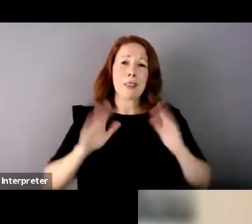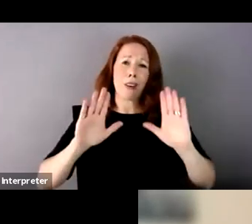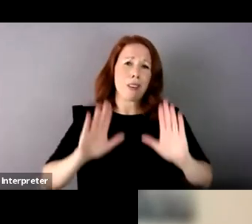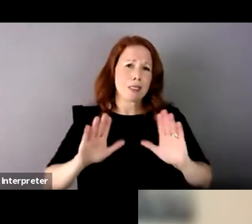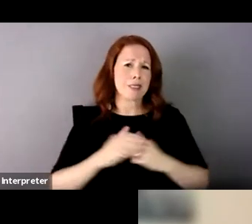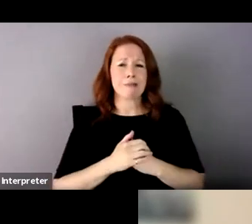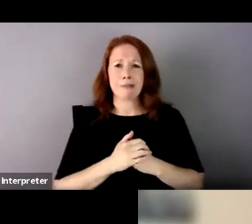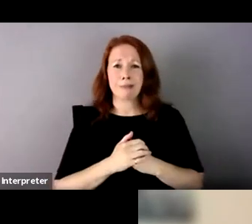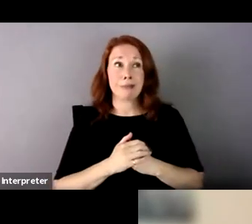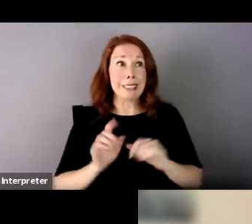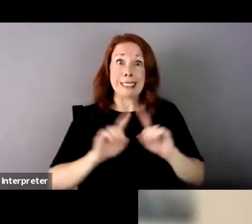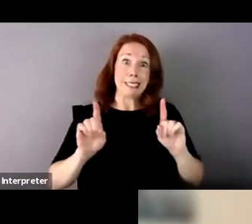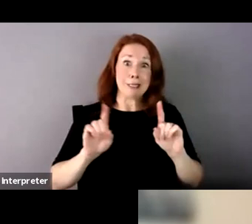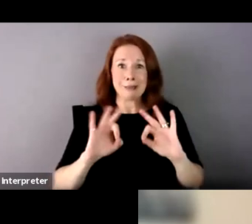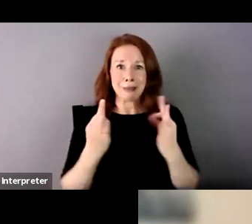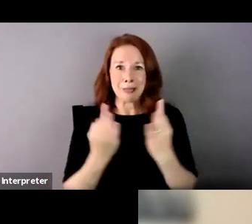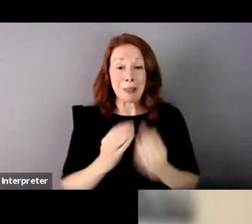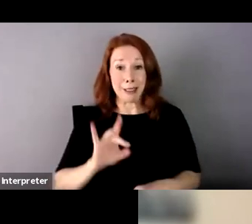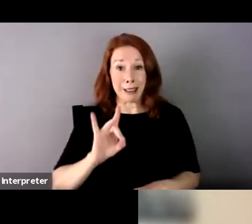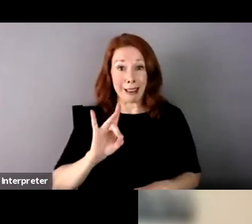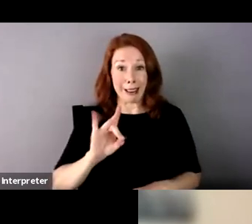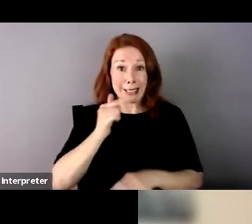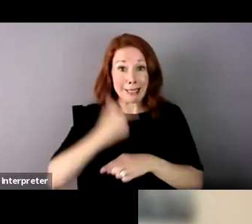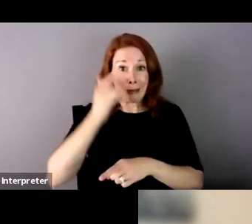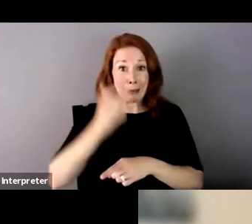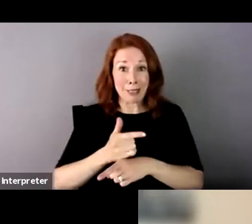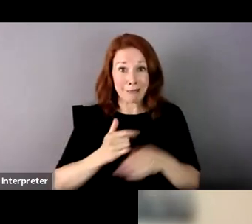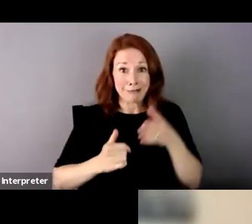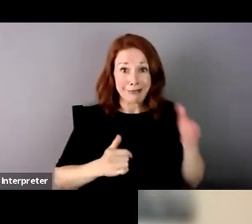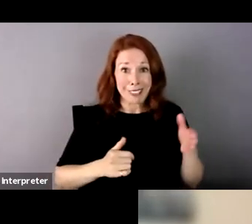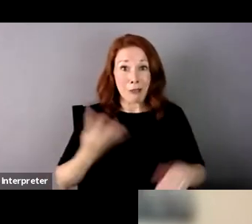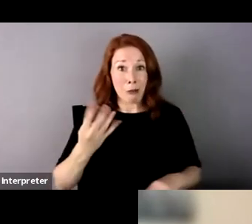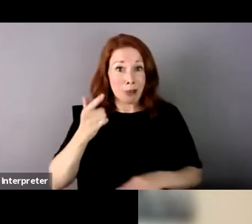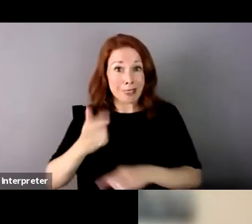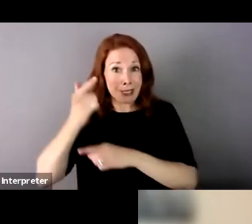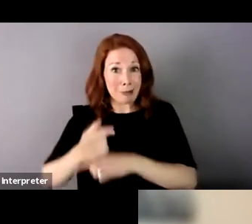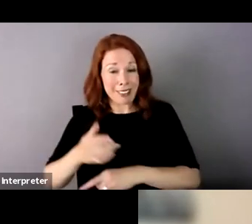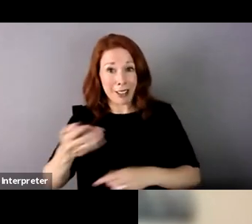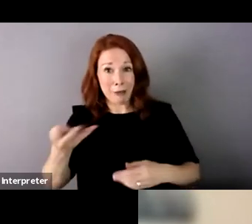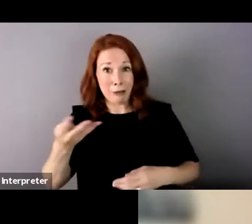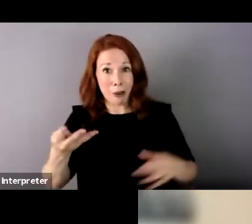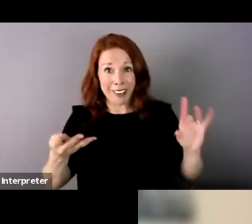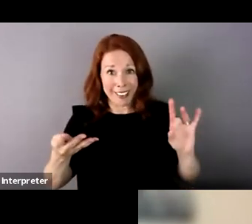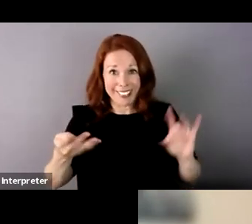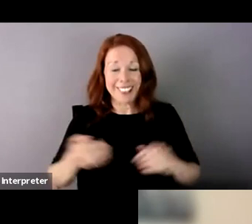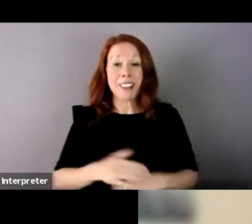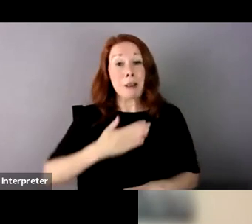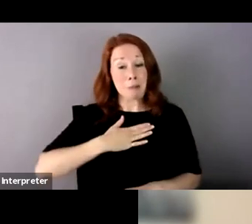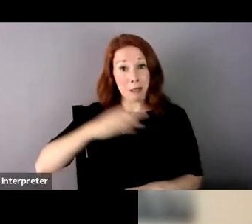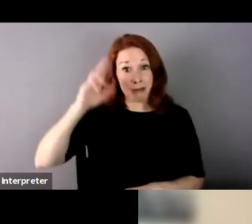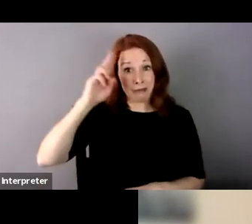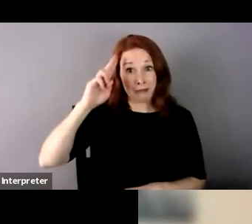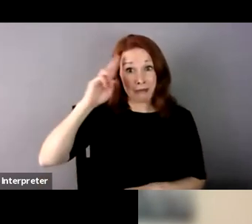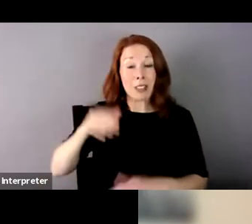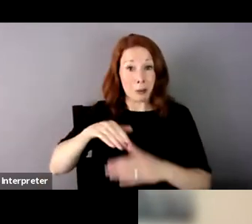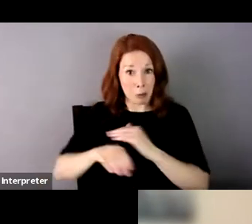very different, you know, 8 siblings on one side and 4 on the other. But my uncle was